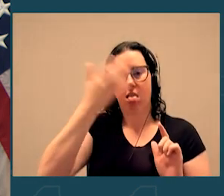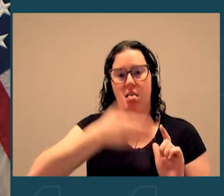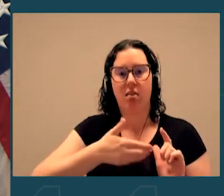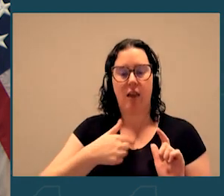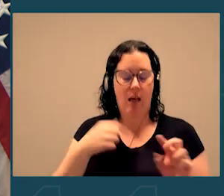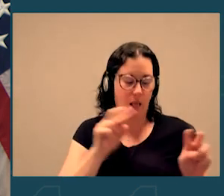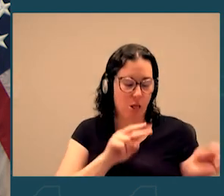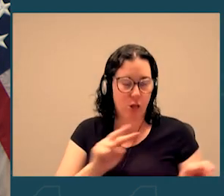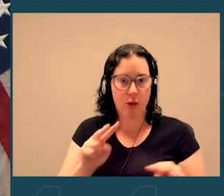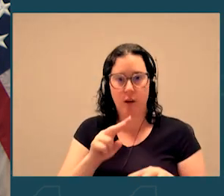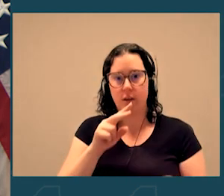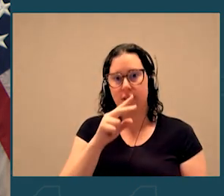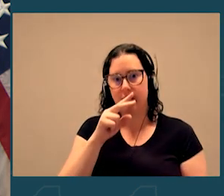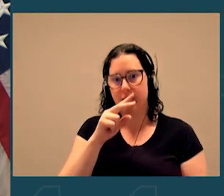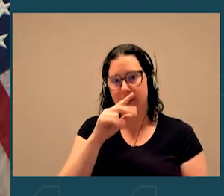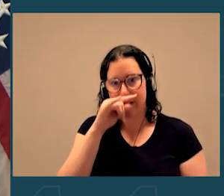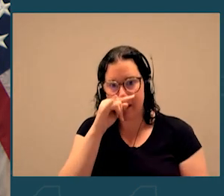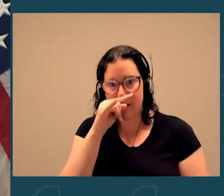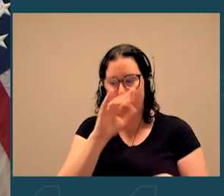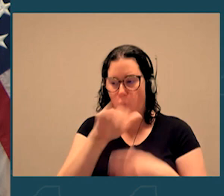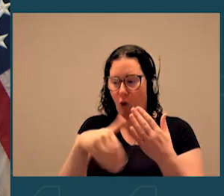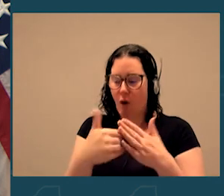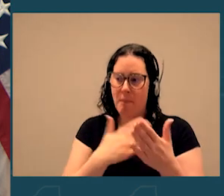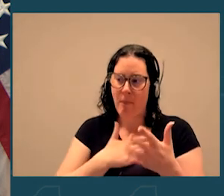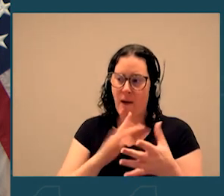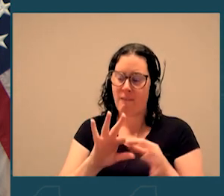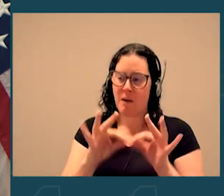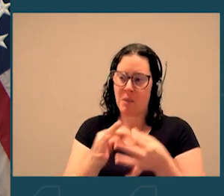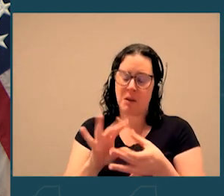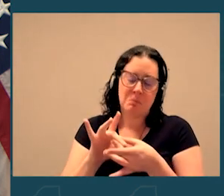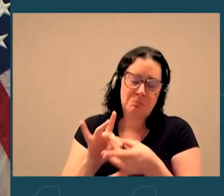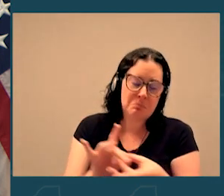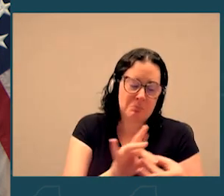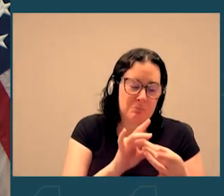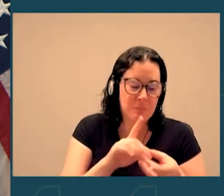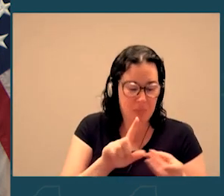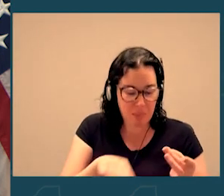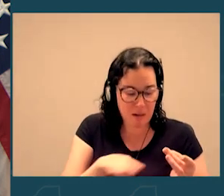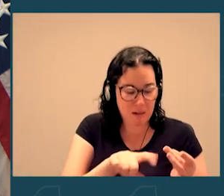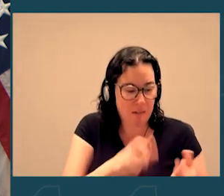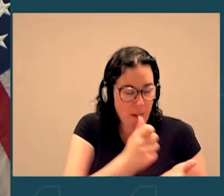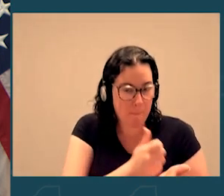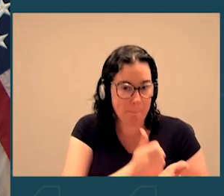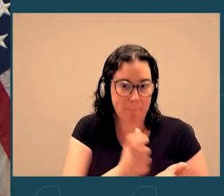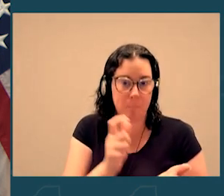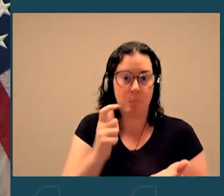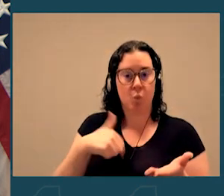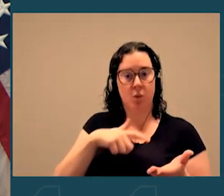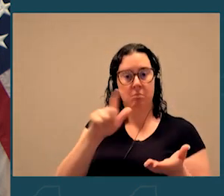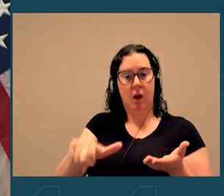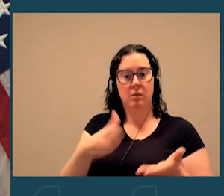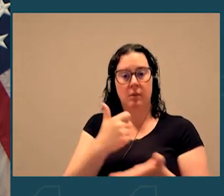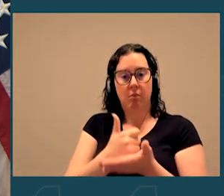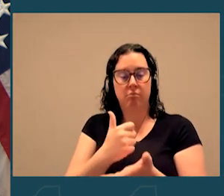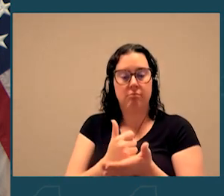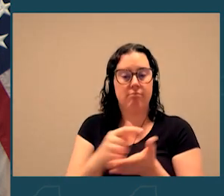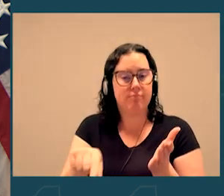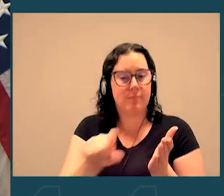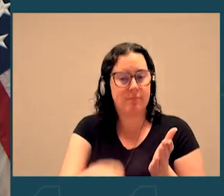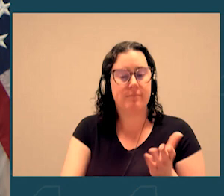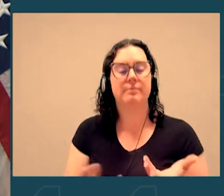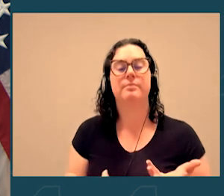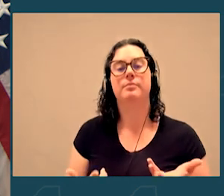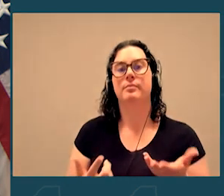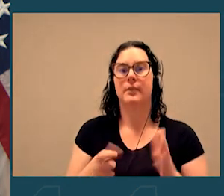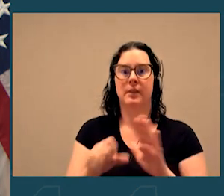as all part of my own family, and we have to help them. They need our help, and the statistics are staggering, and